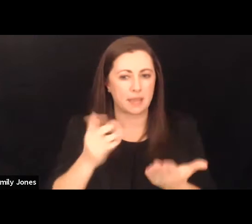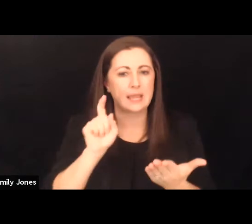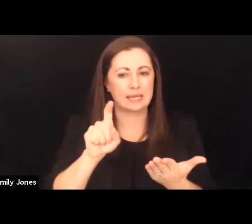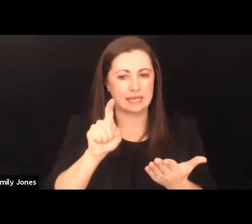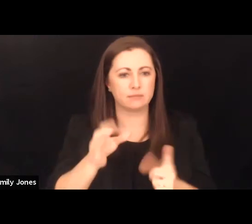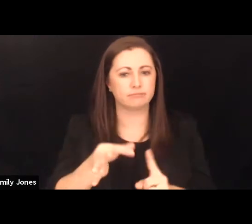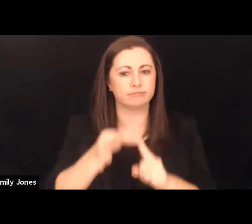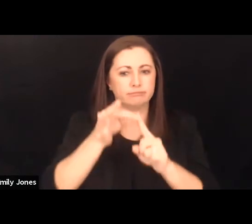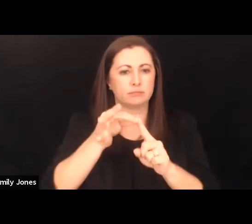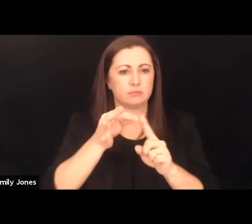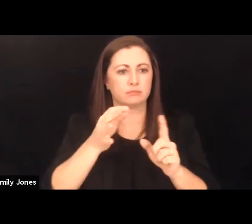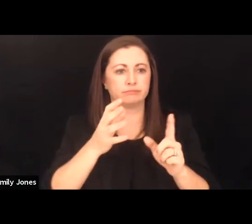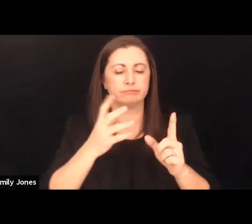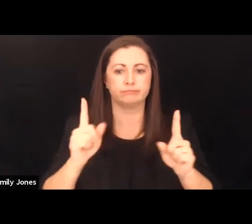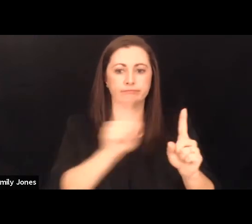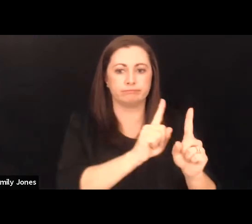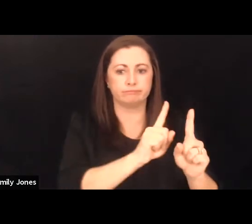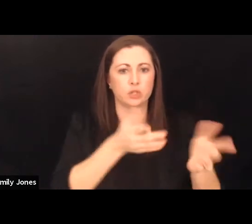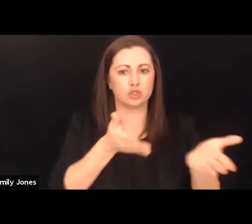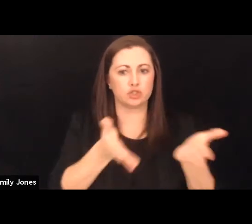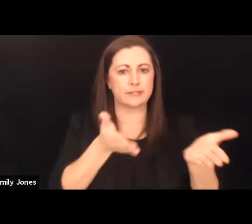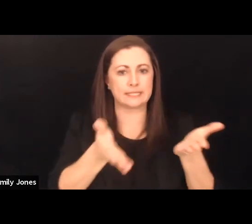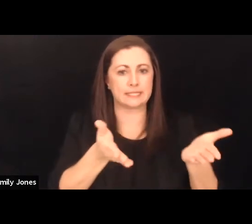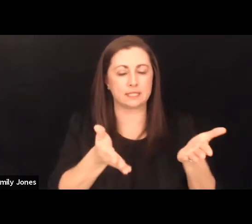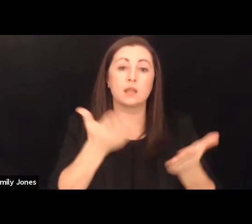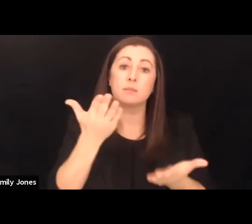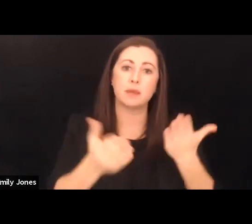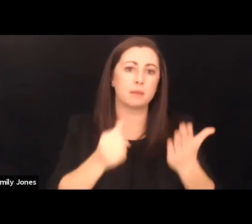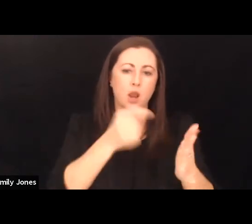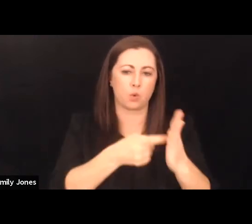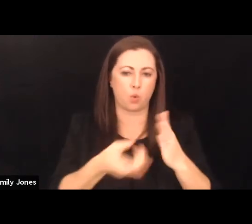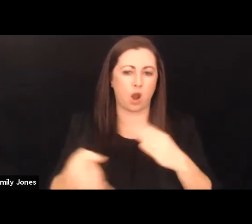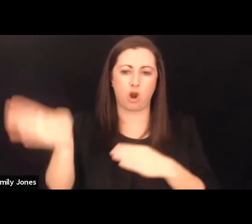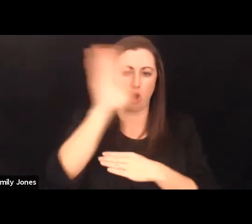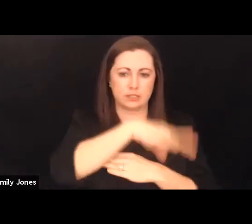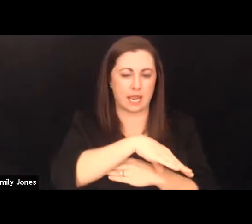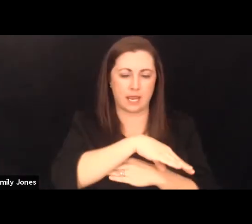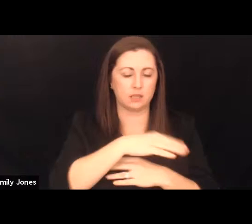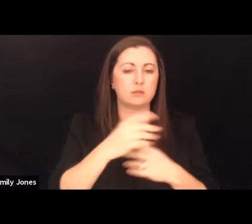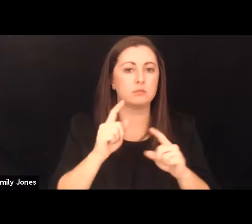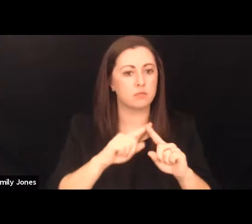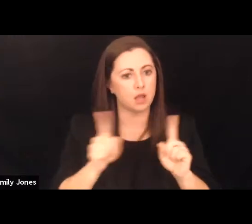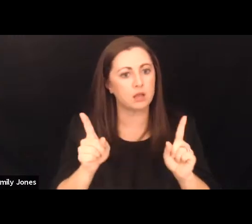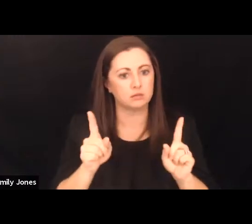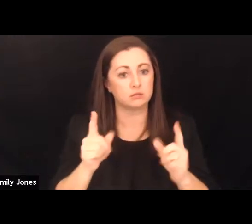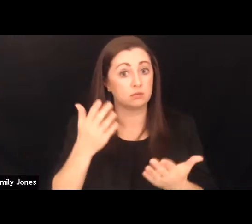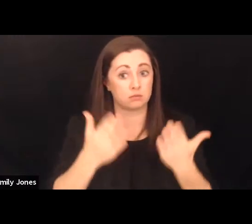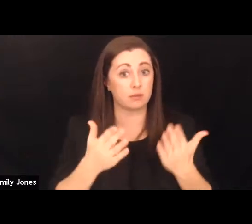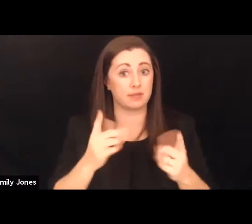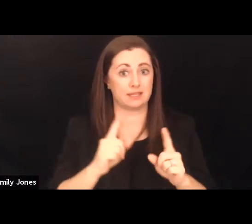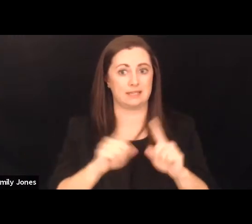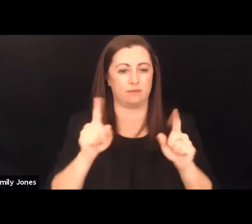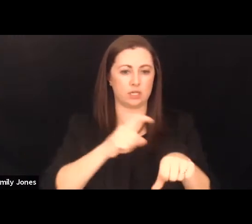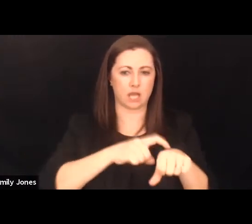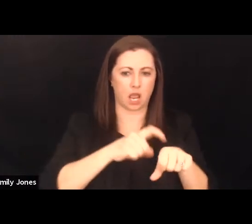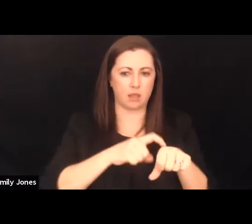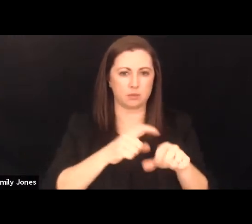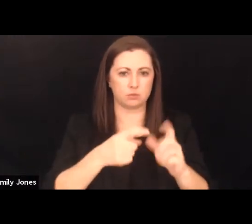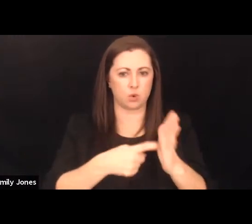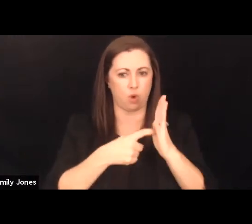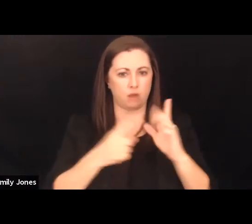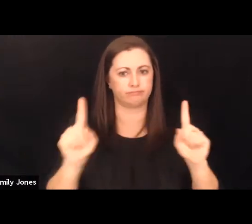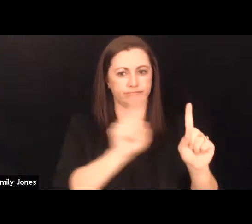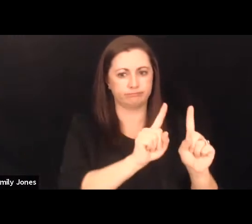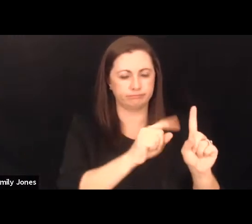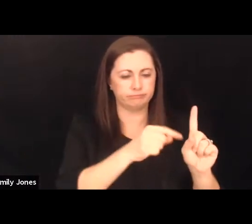Maybe not all day, or whatever the work period might be, but maybe at different times to